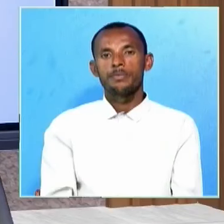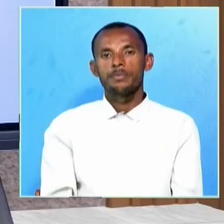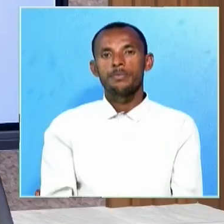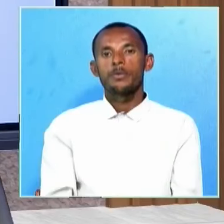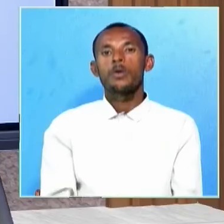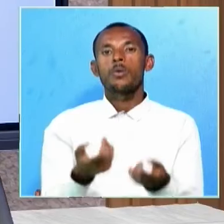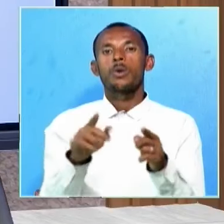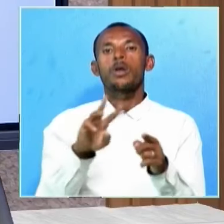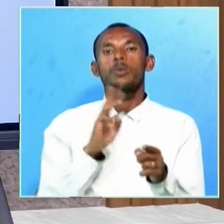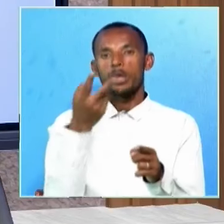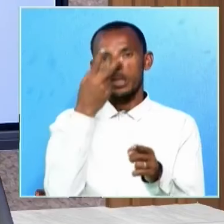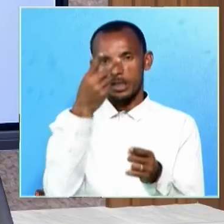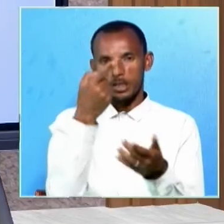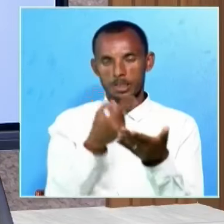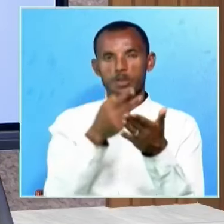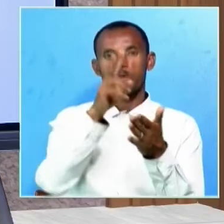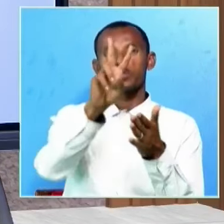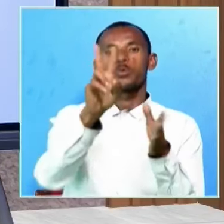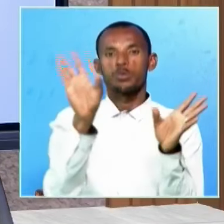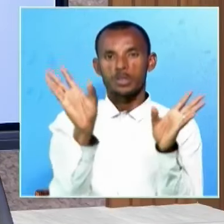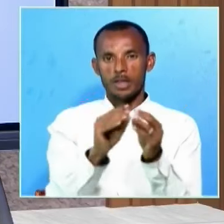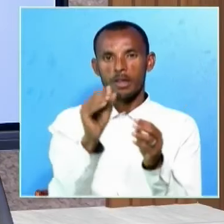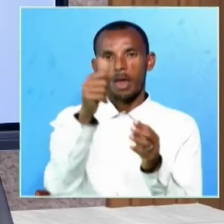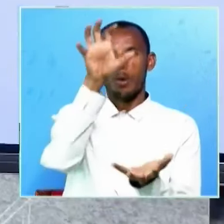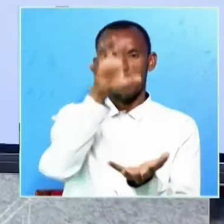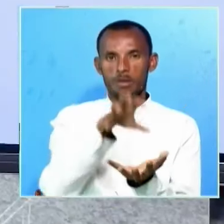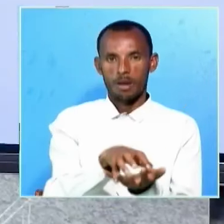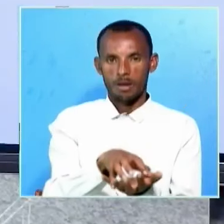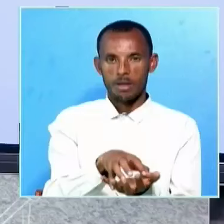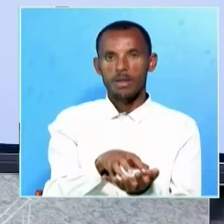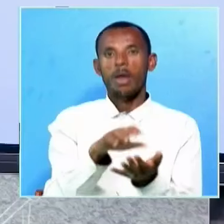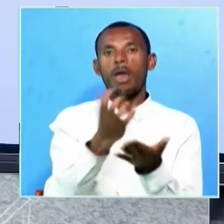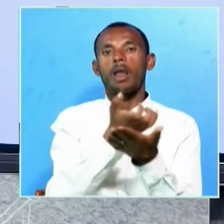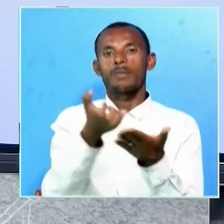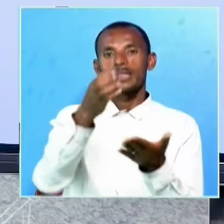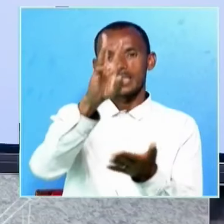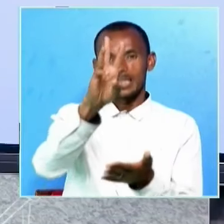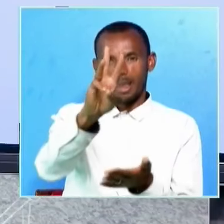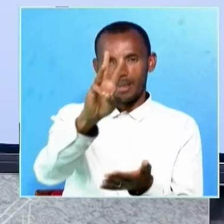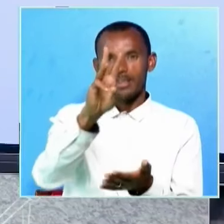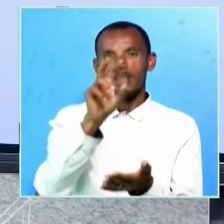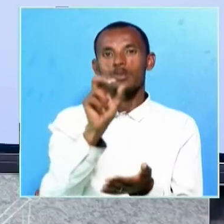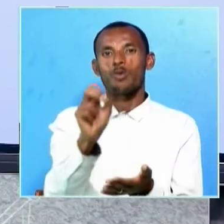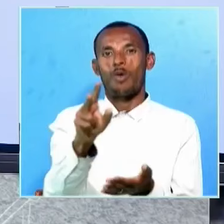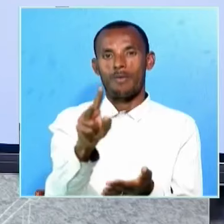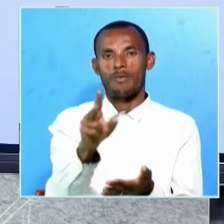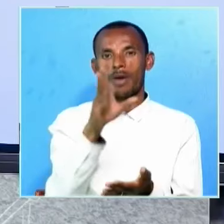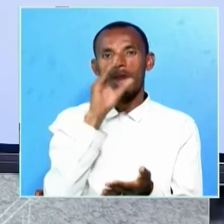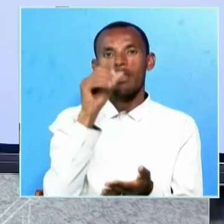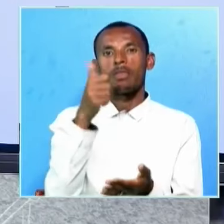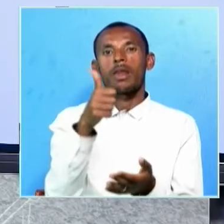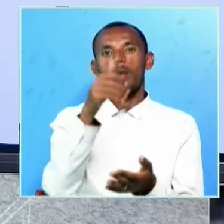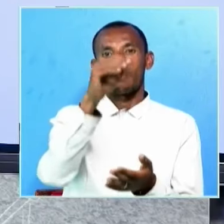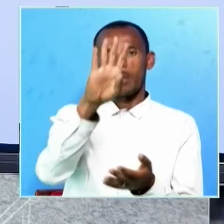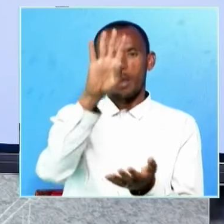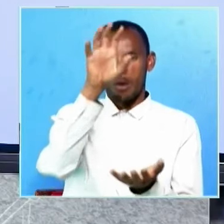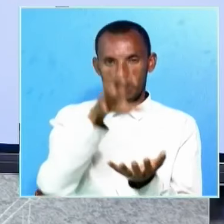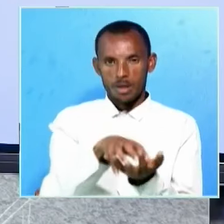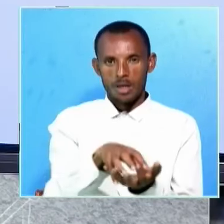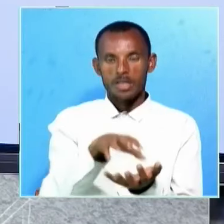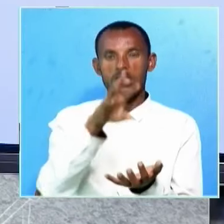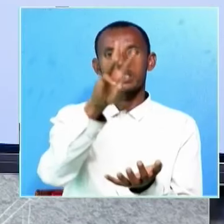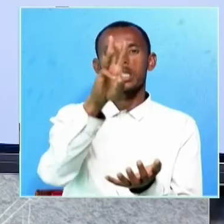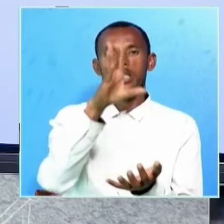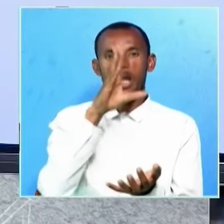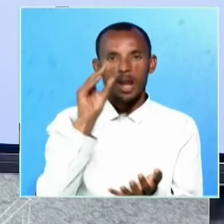When you see these two sets, A contains the elements 6, 12, and 10. B also contains 6 and